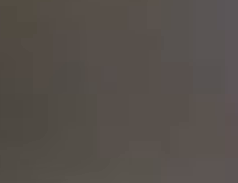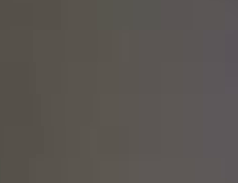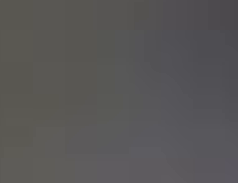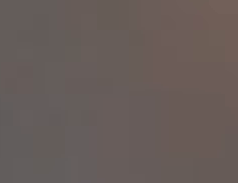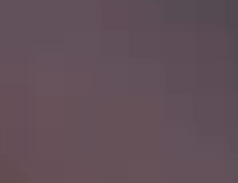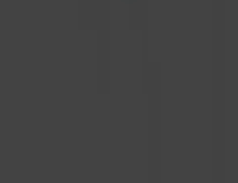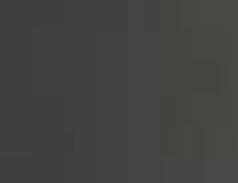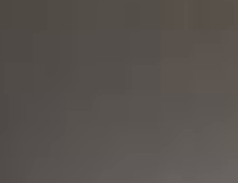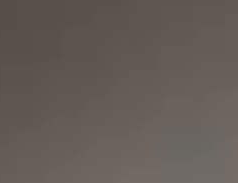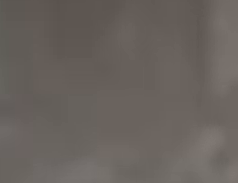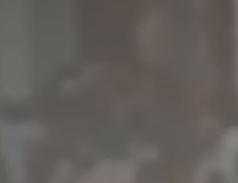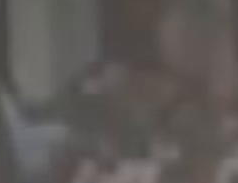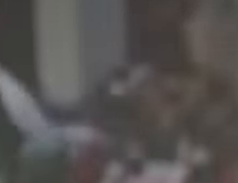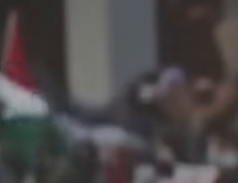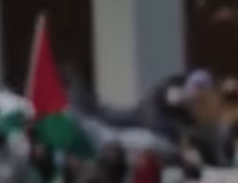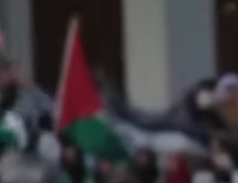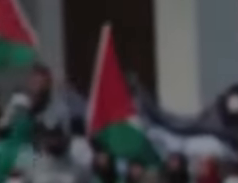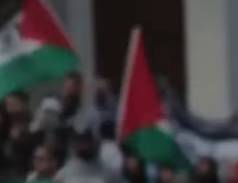And yet,